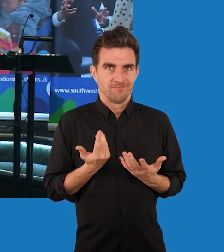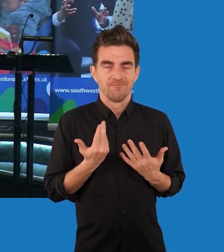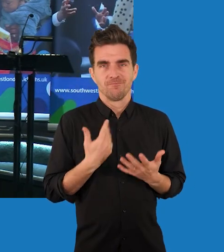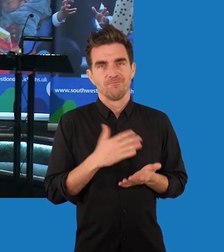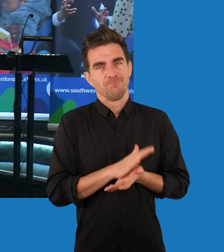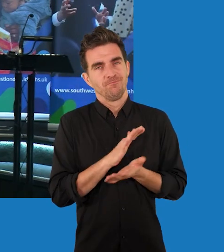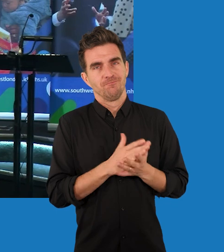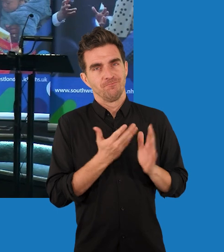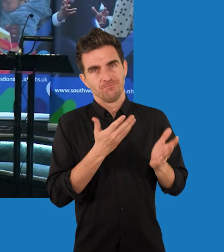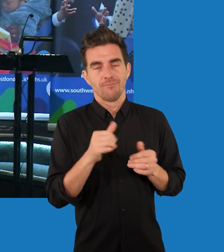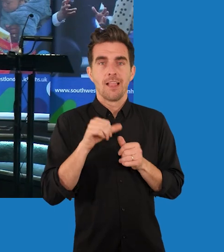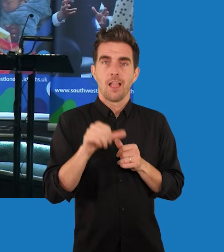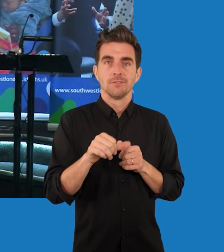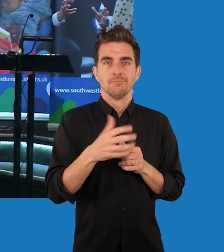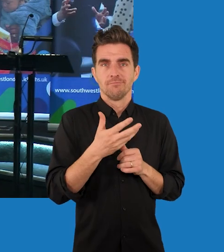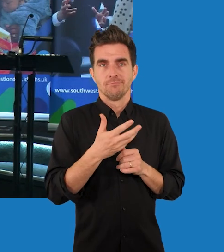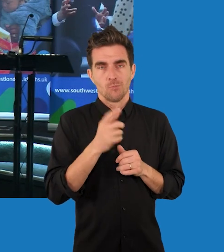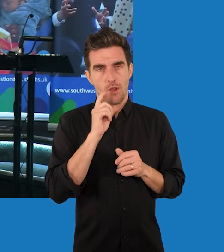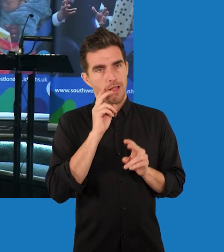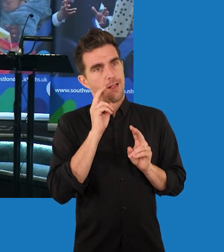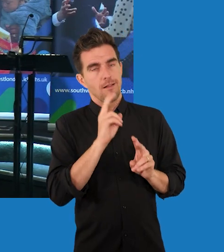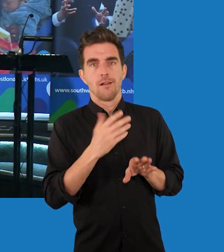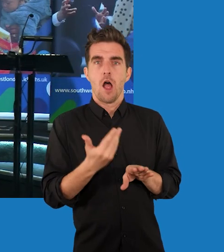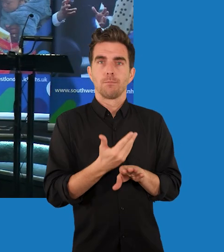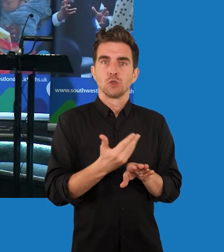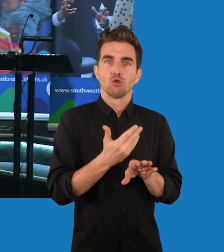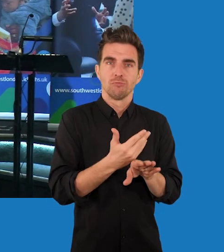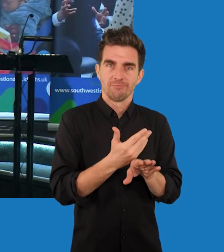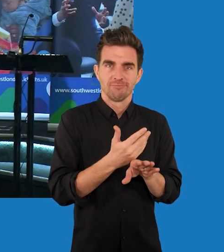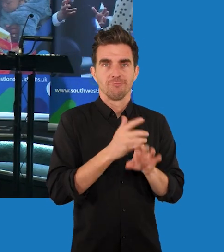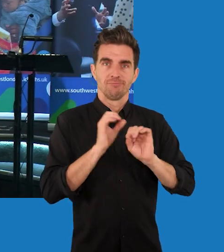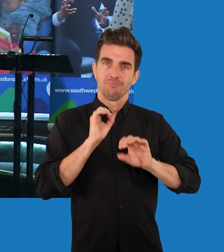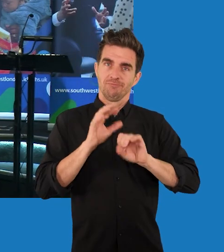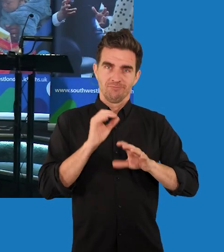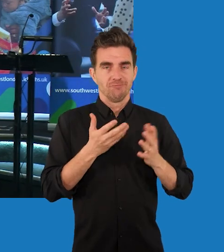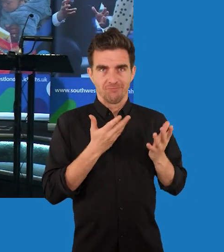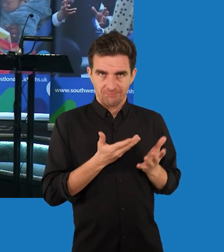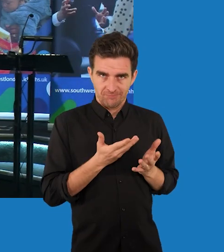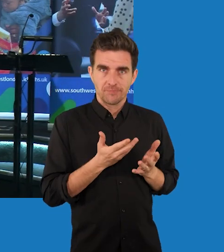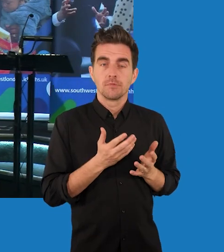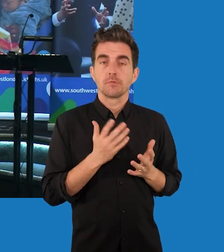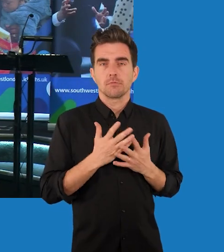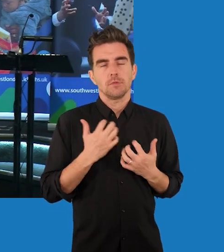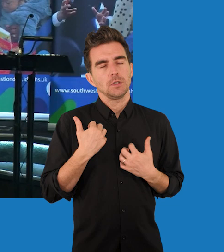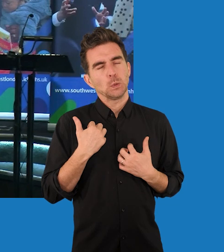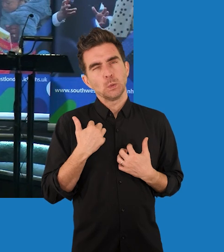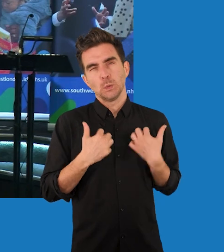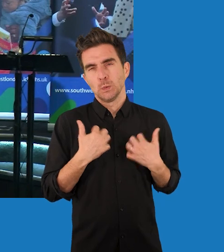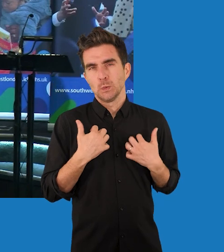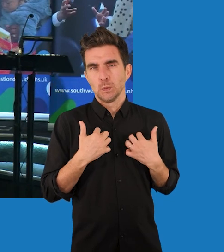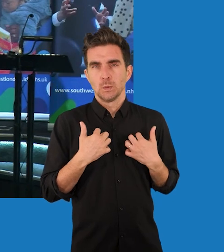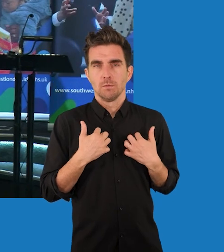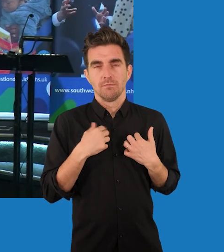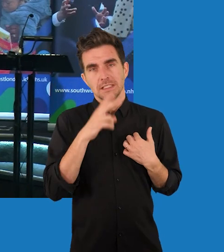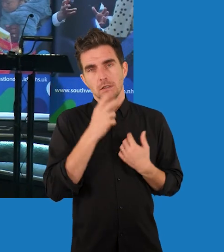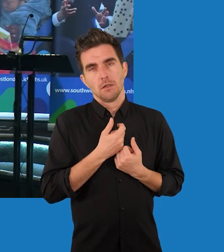go first of all to, I have the great pleasure to go over to Annette's practice, see this in operation, and it